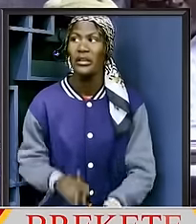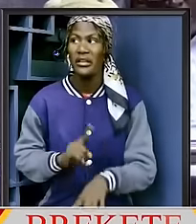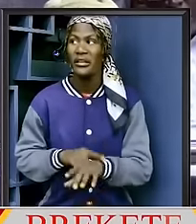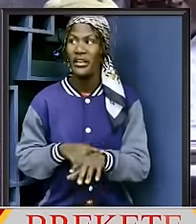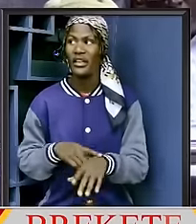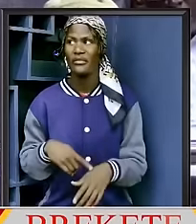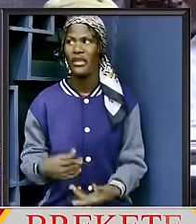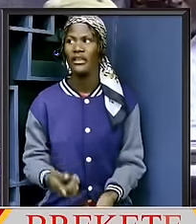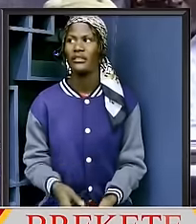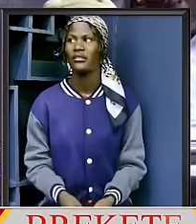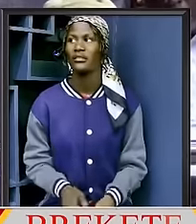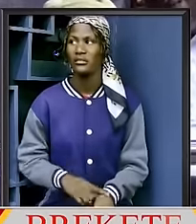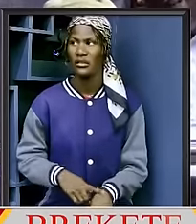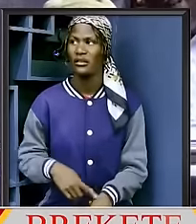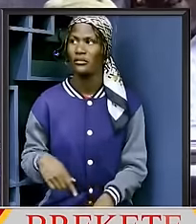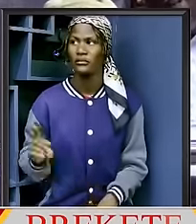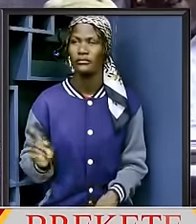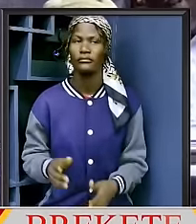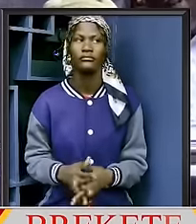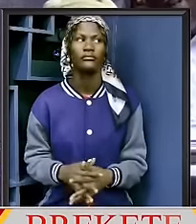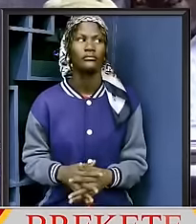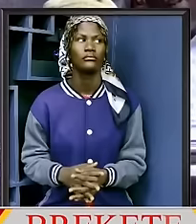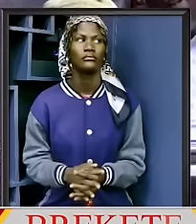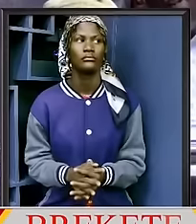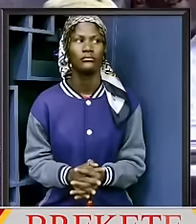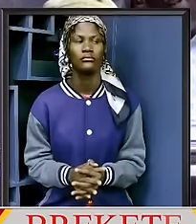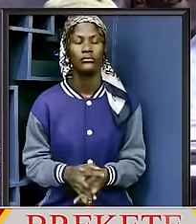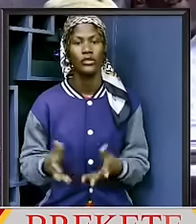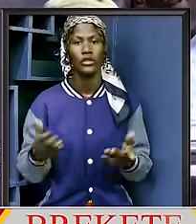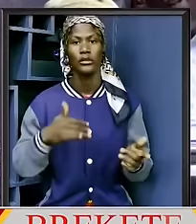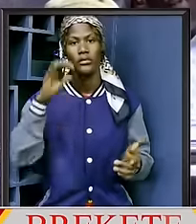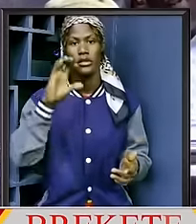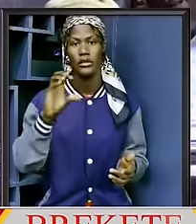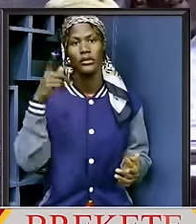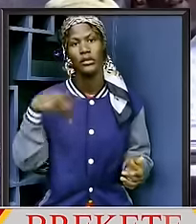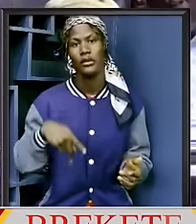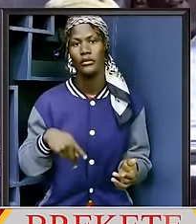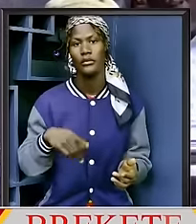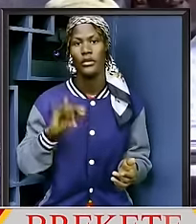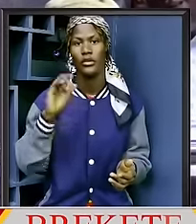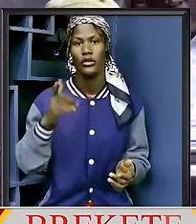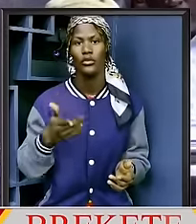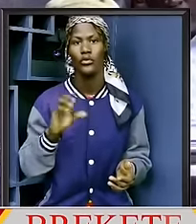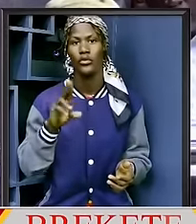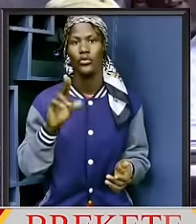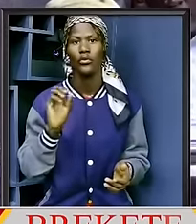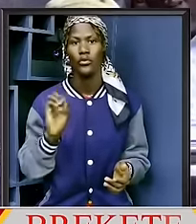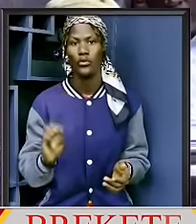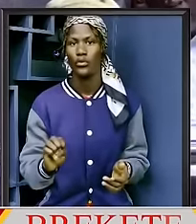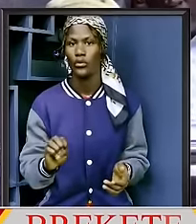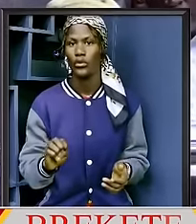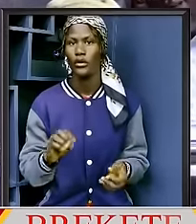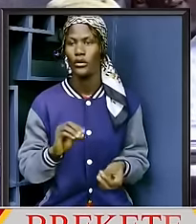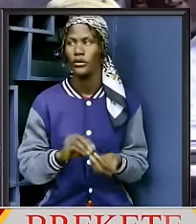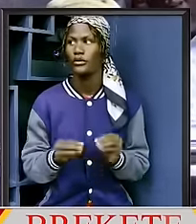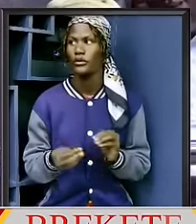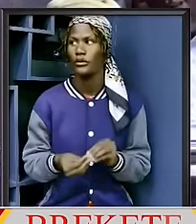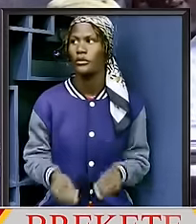let me come and explain myself. Make when I give me CP Igwe's number. The way I refer